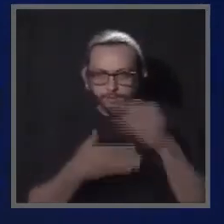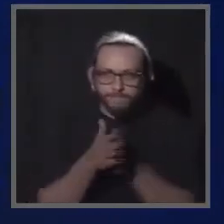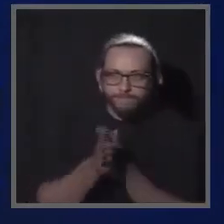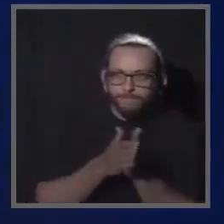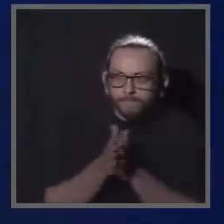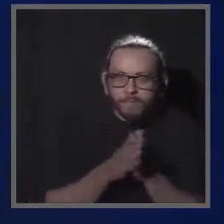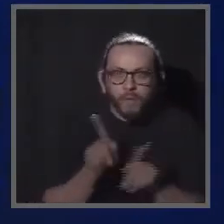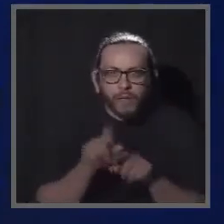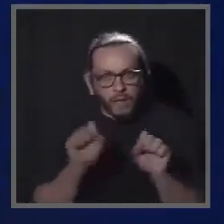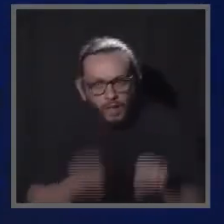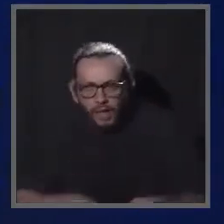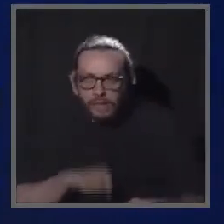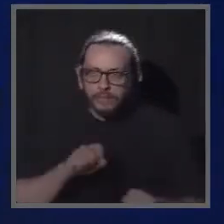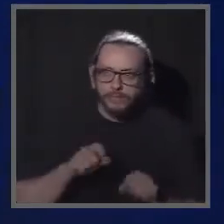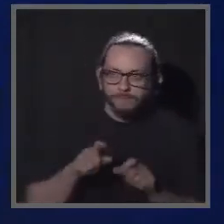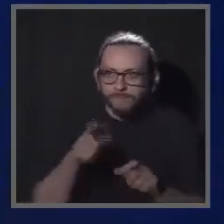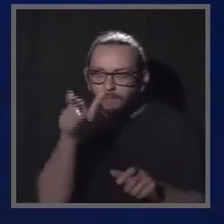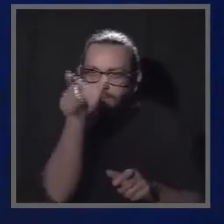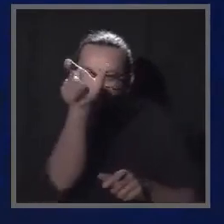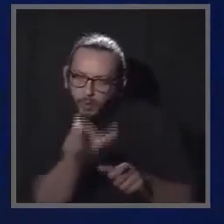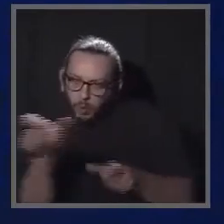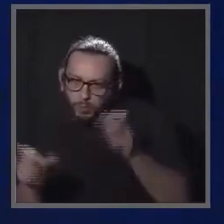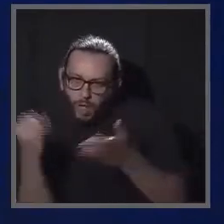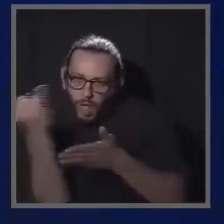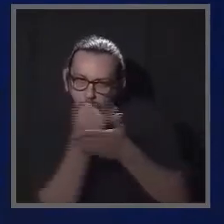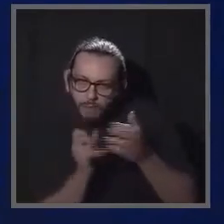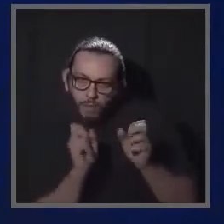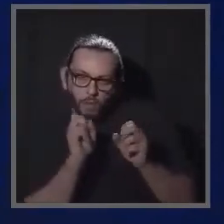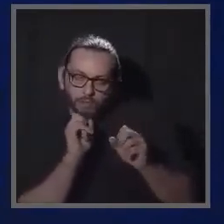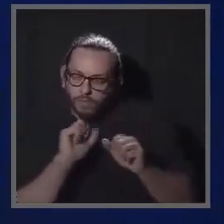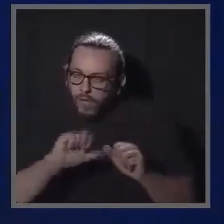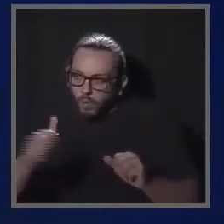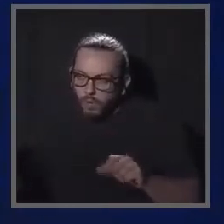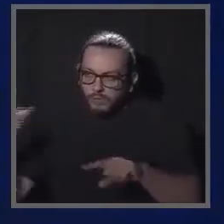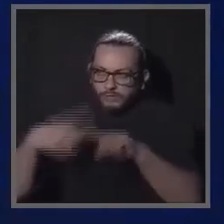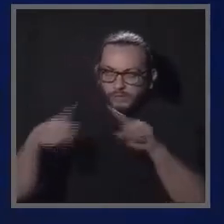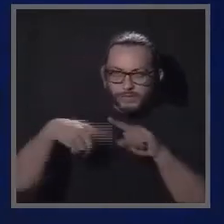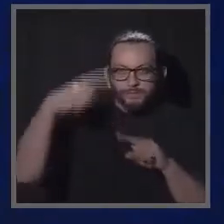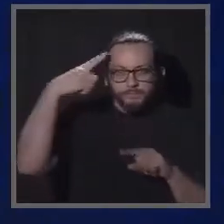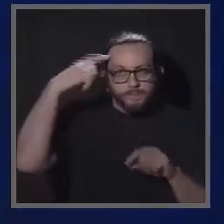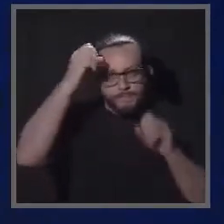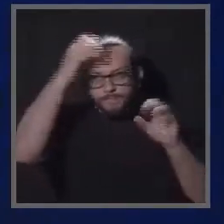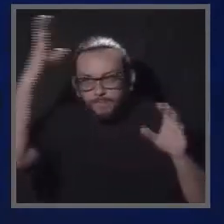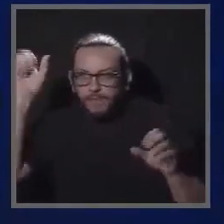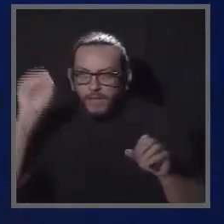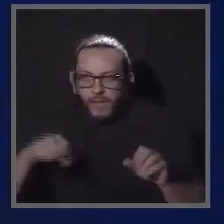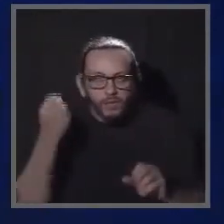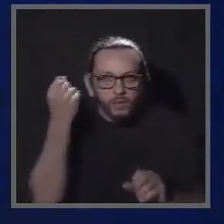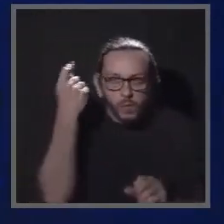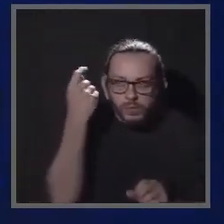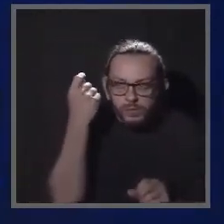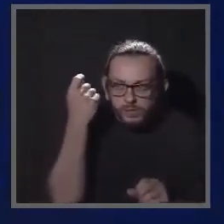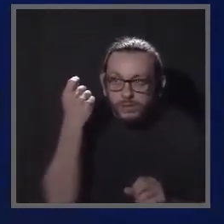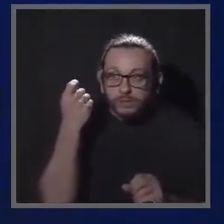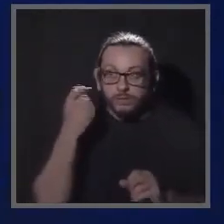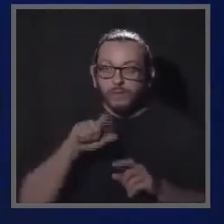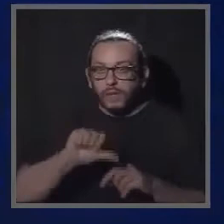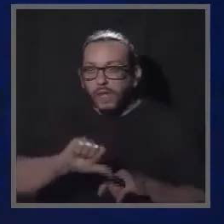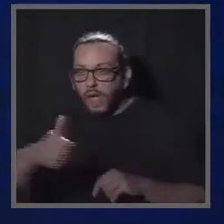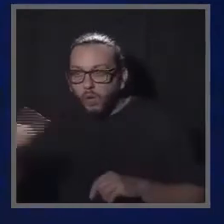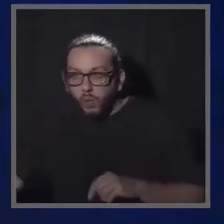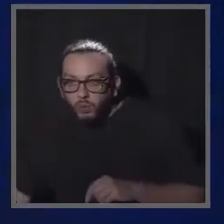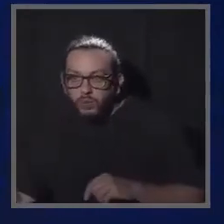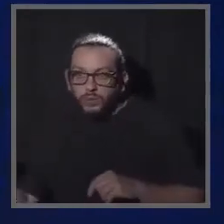with other artists and as well with all the people that work in creative processes. I was for a long time